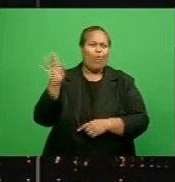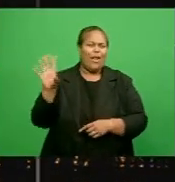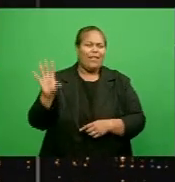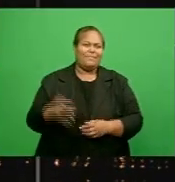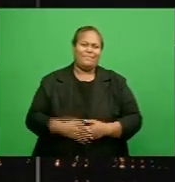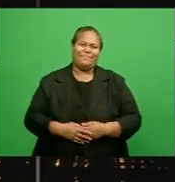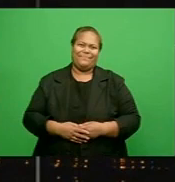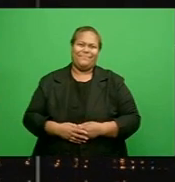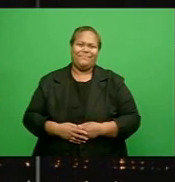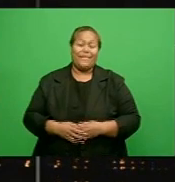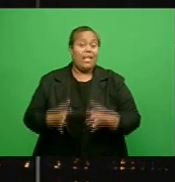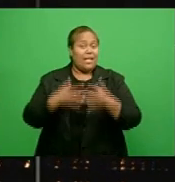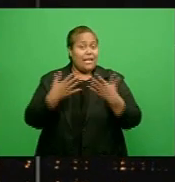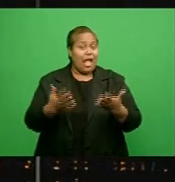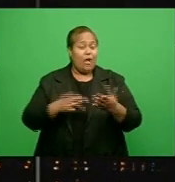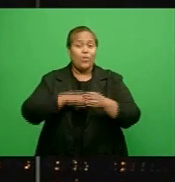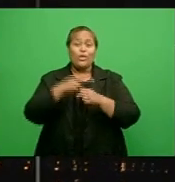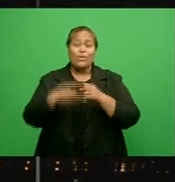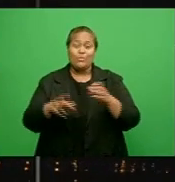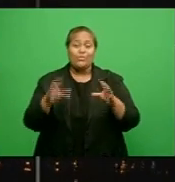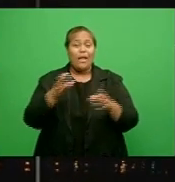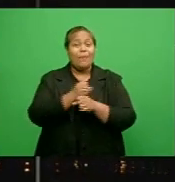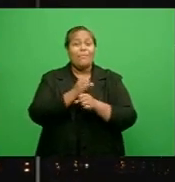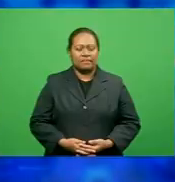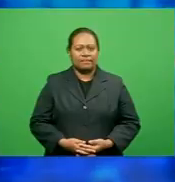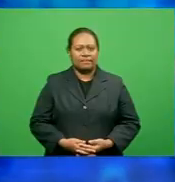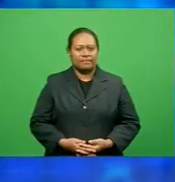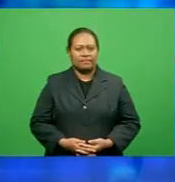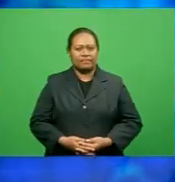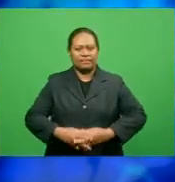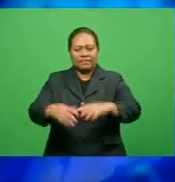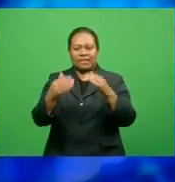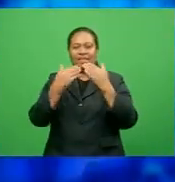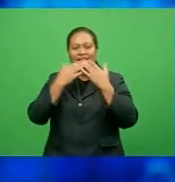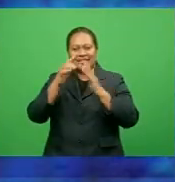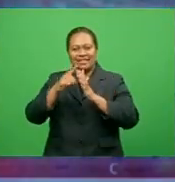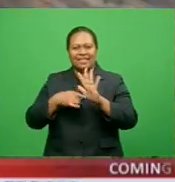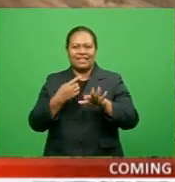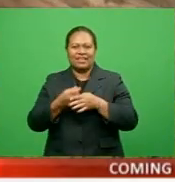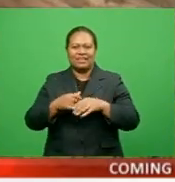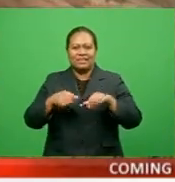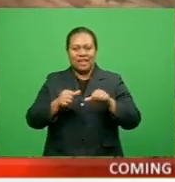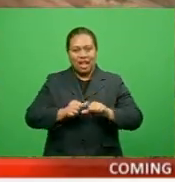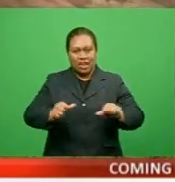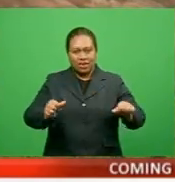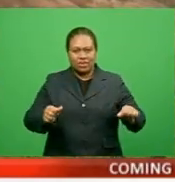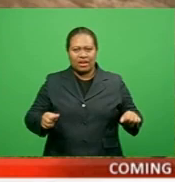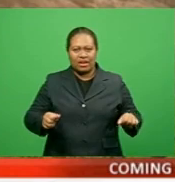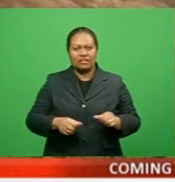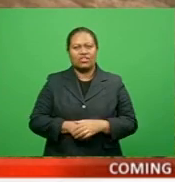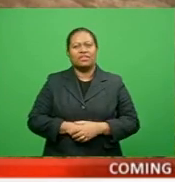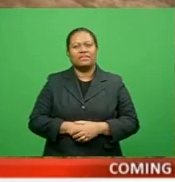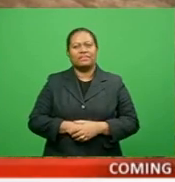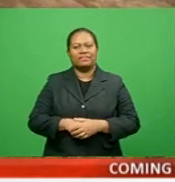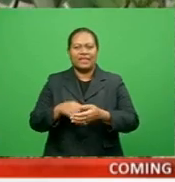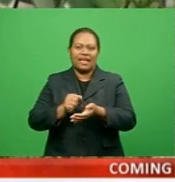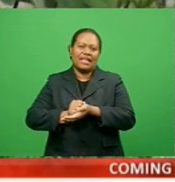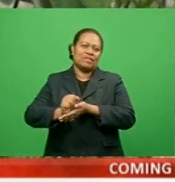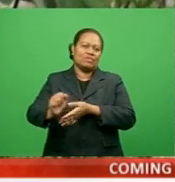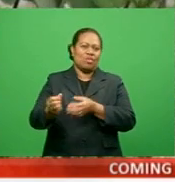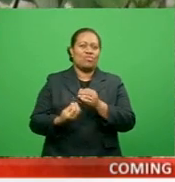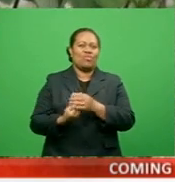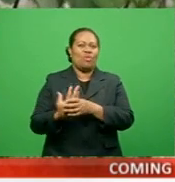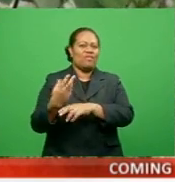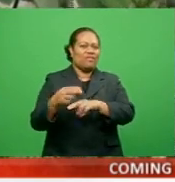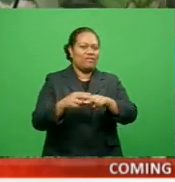And Whitney joins us now with the latest in business. Thanks, Jackie. Coming up in business tonight, agriculture exports